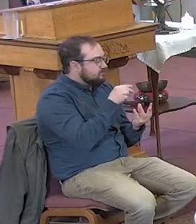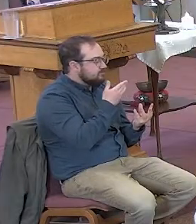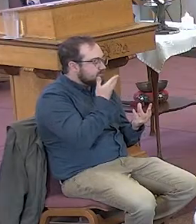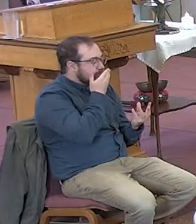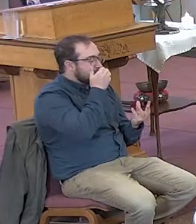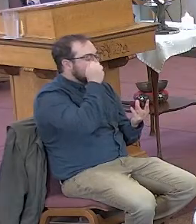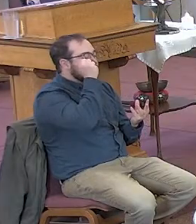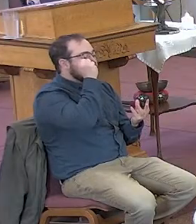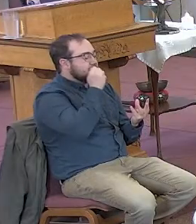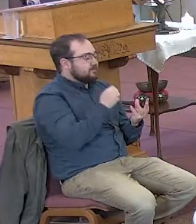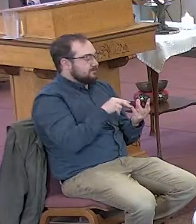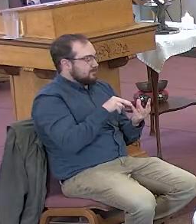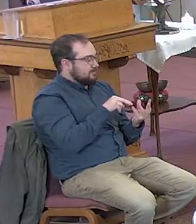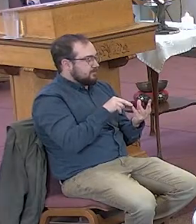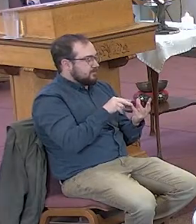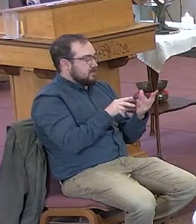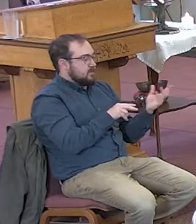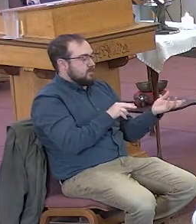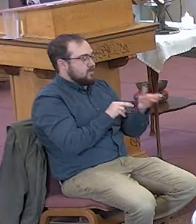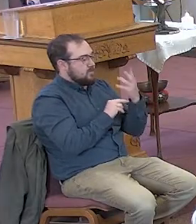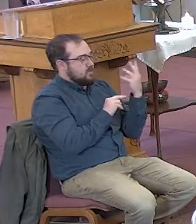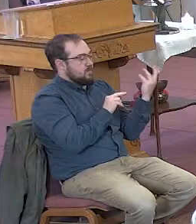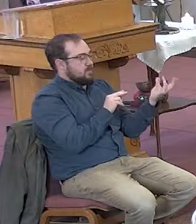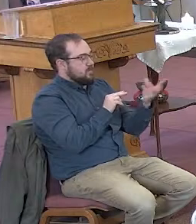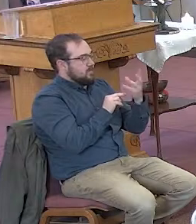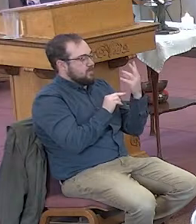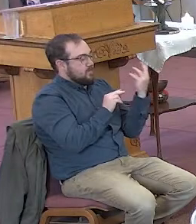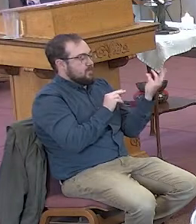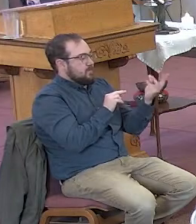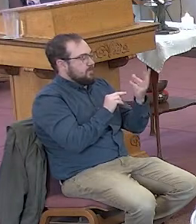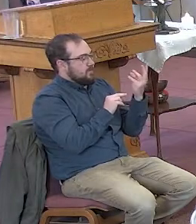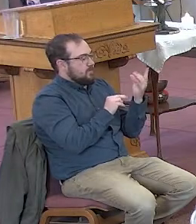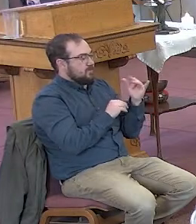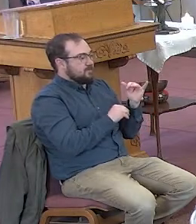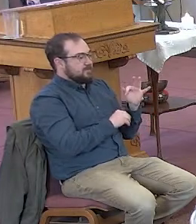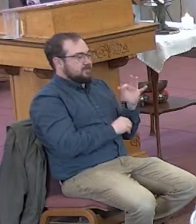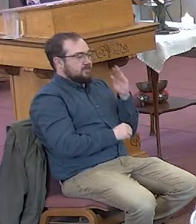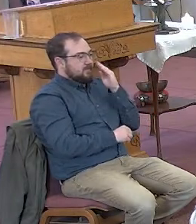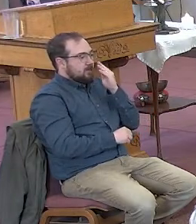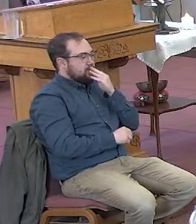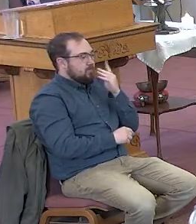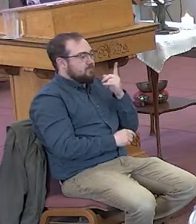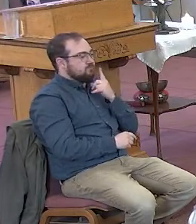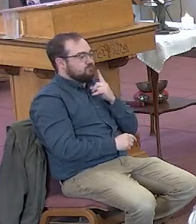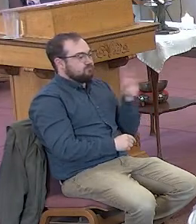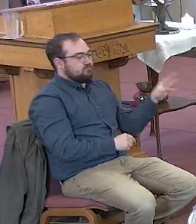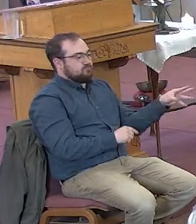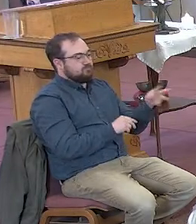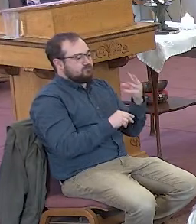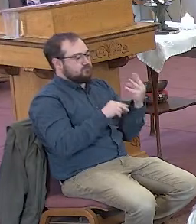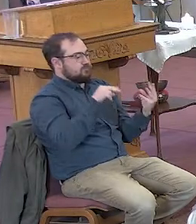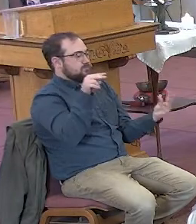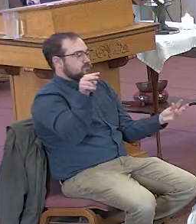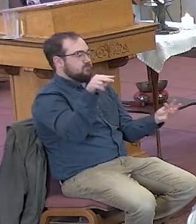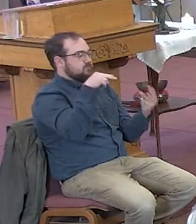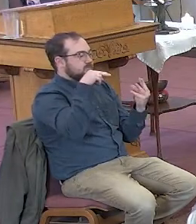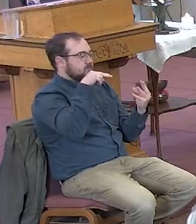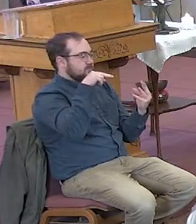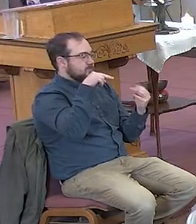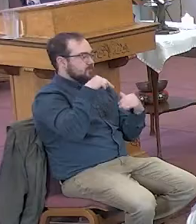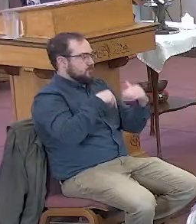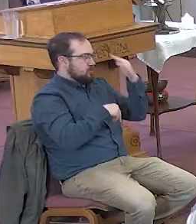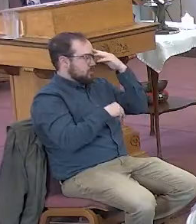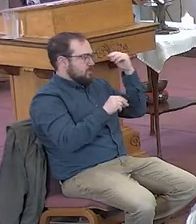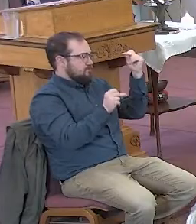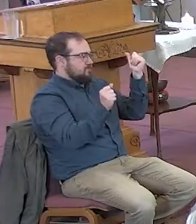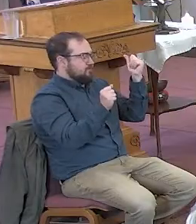it. Right then a breeze kicked up, and it was as if the flower turned right towards her. She knew